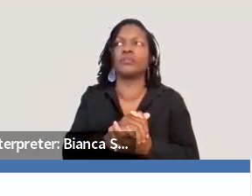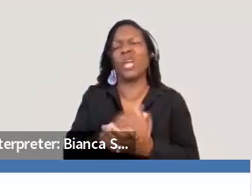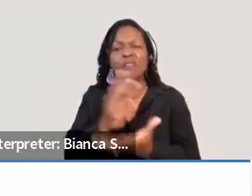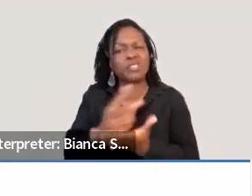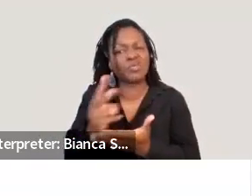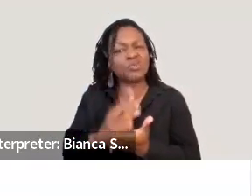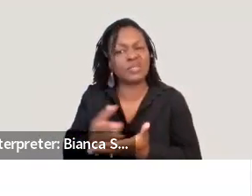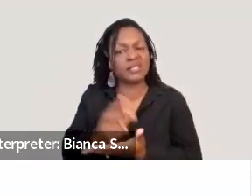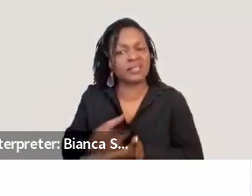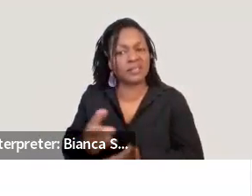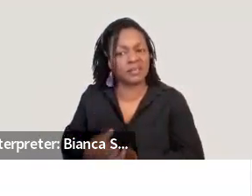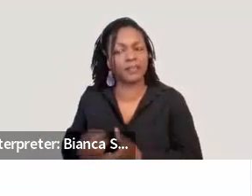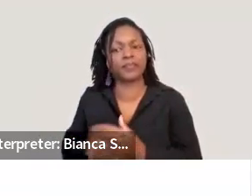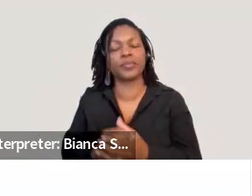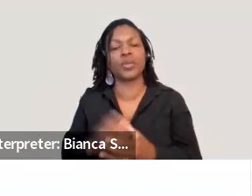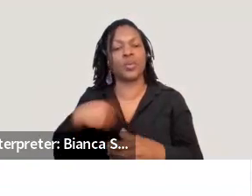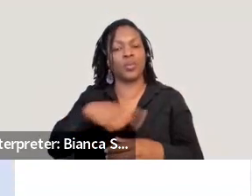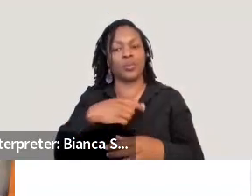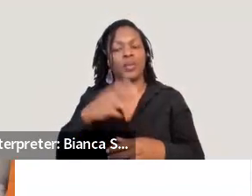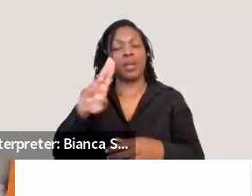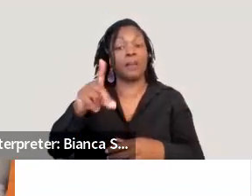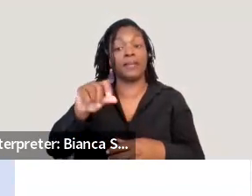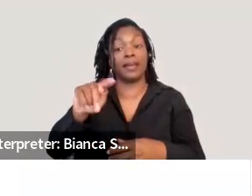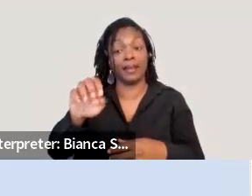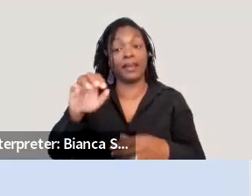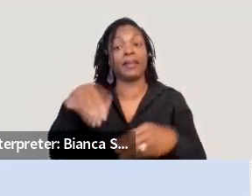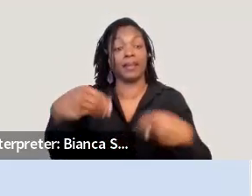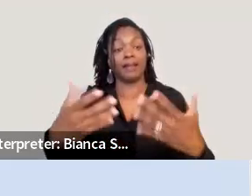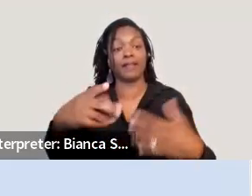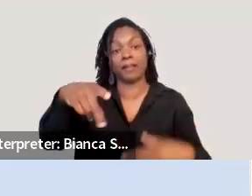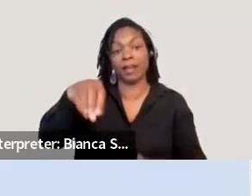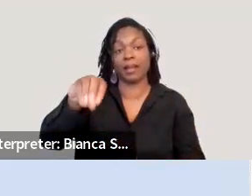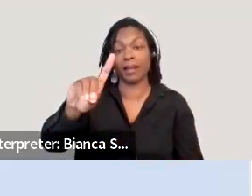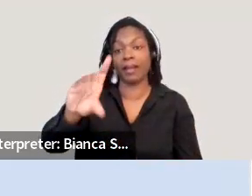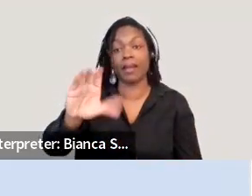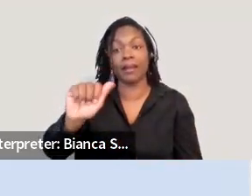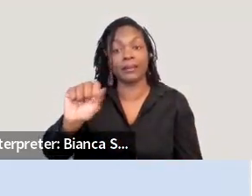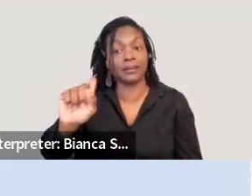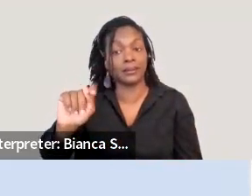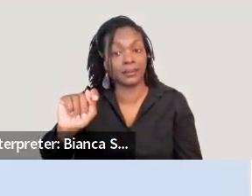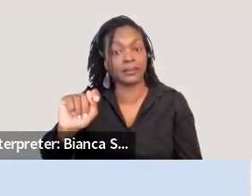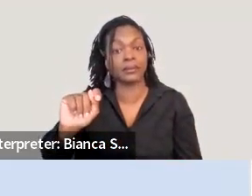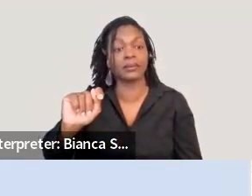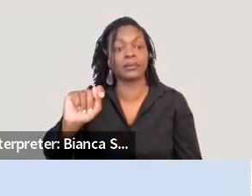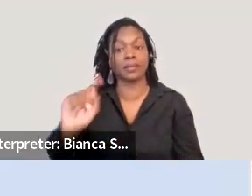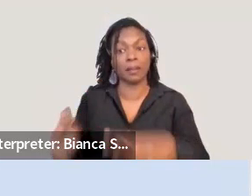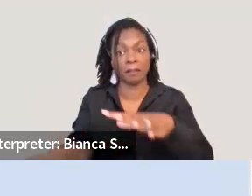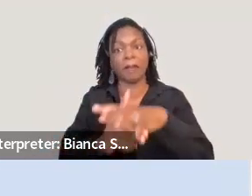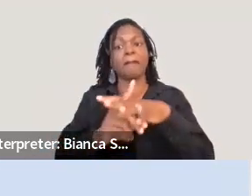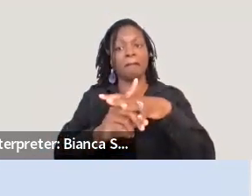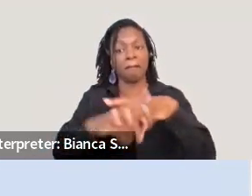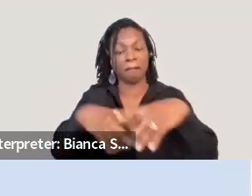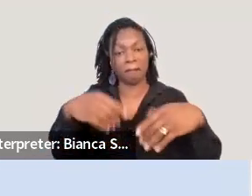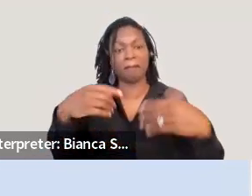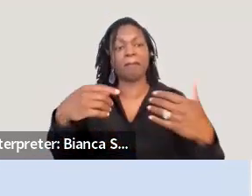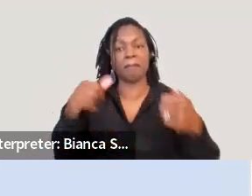couple of times a month, we update our podcast. And so we have all of our information there. You can go through our backlog either on